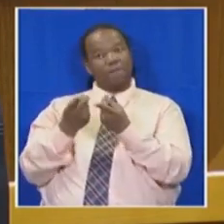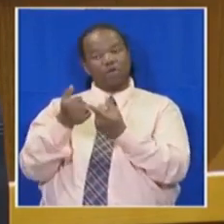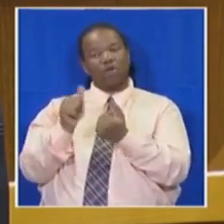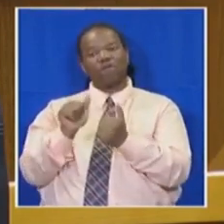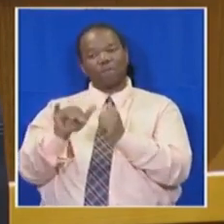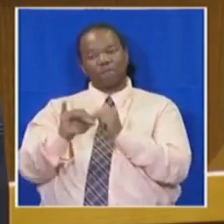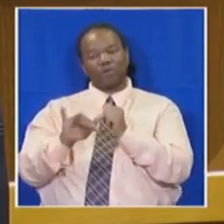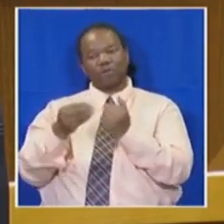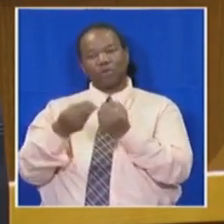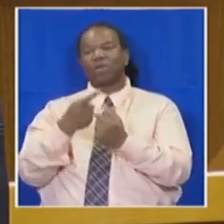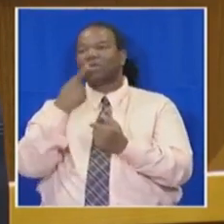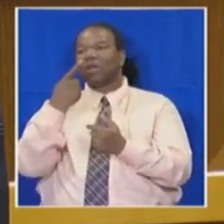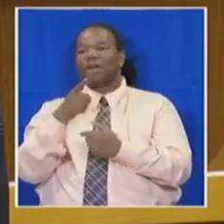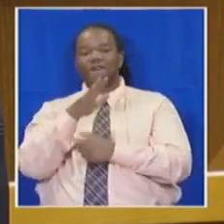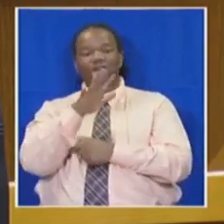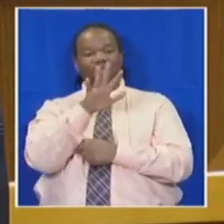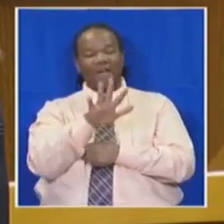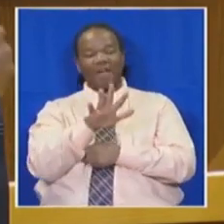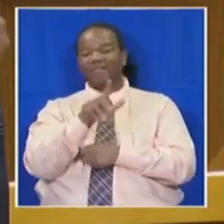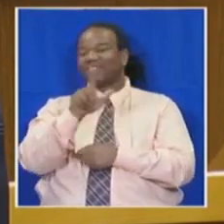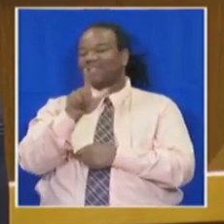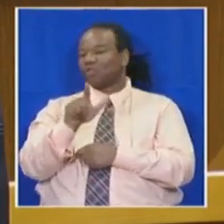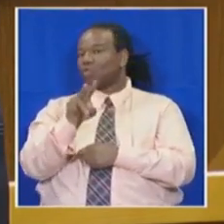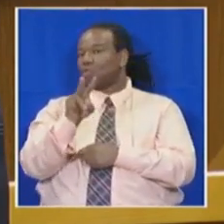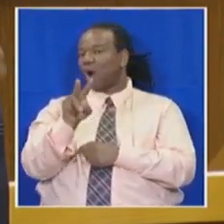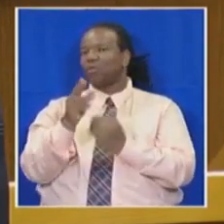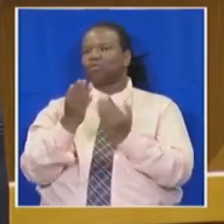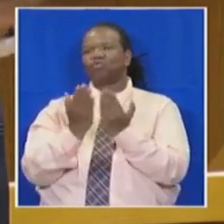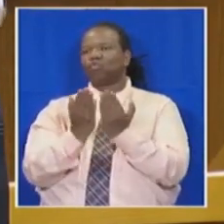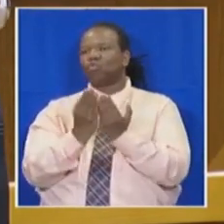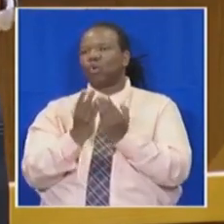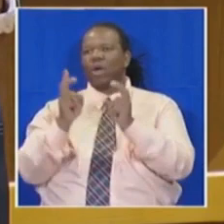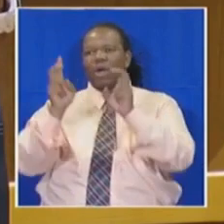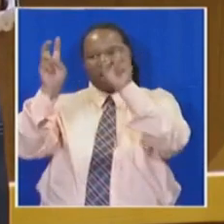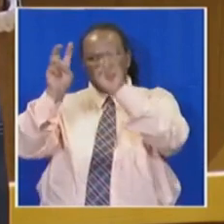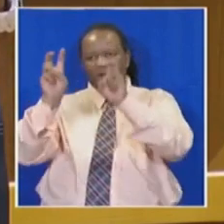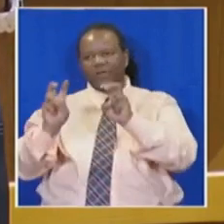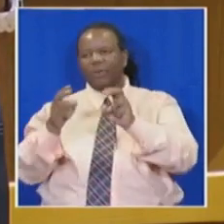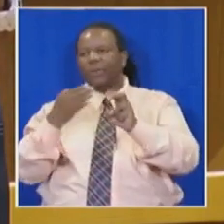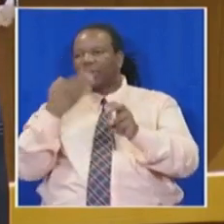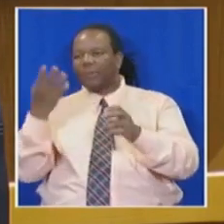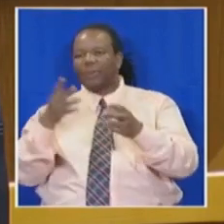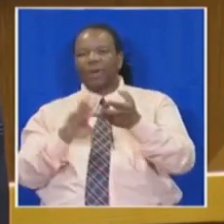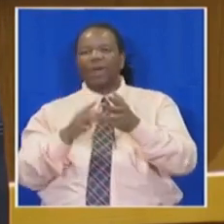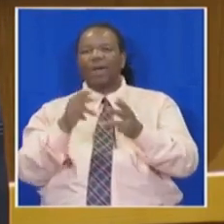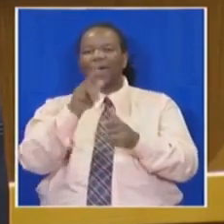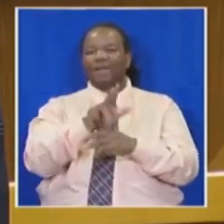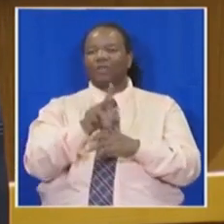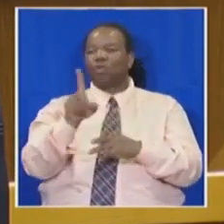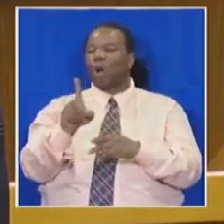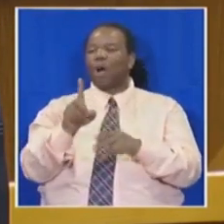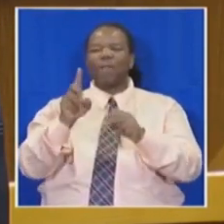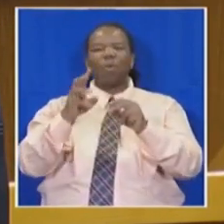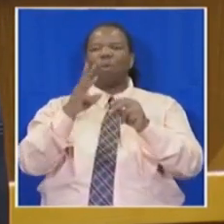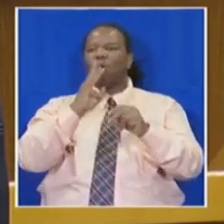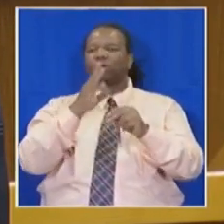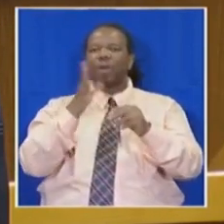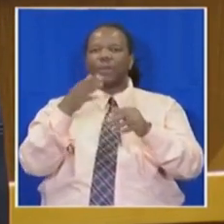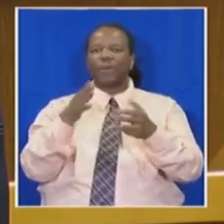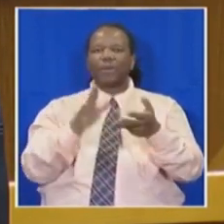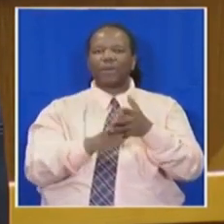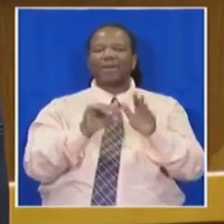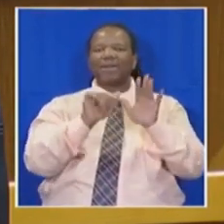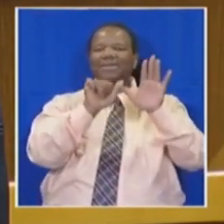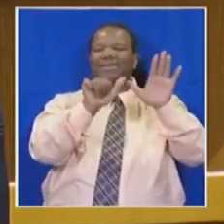that 571 schools without electricity, 81 without water, and 66 with